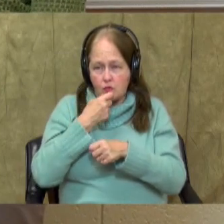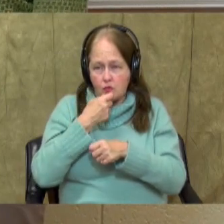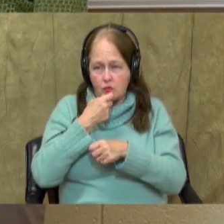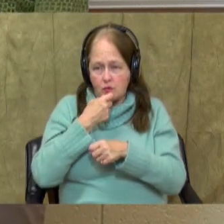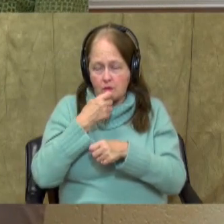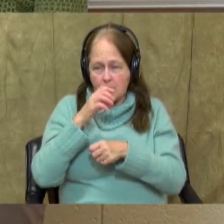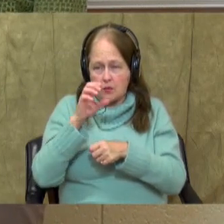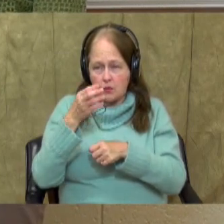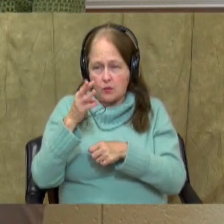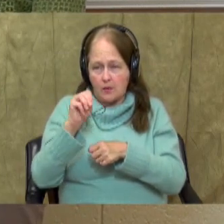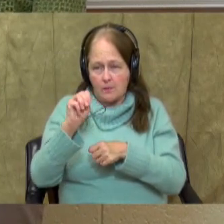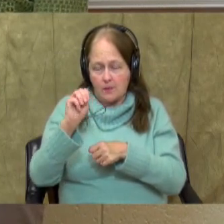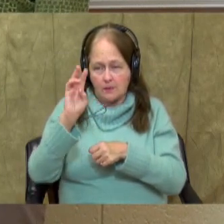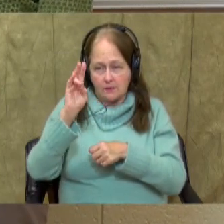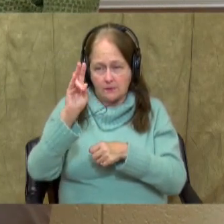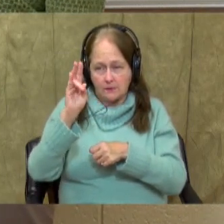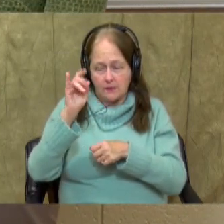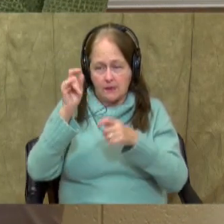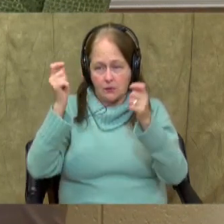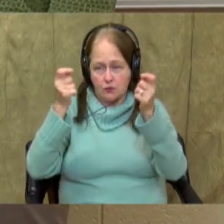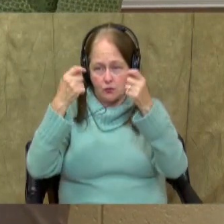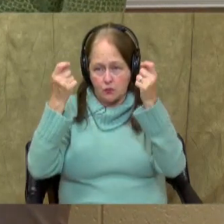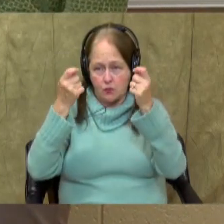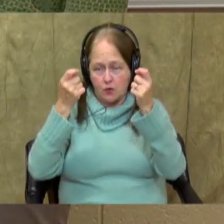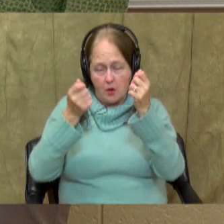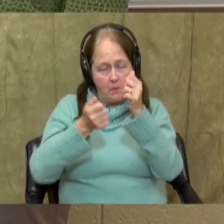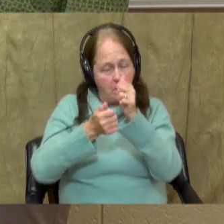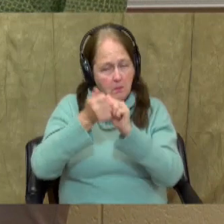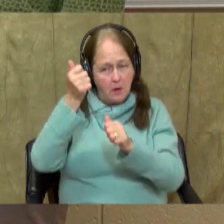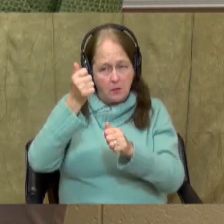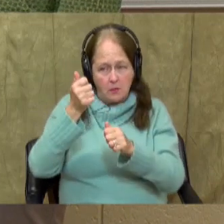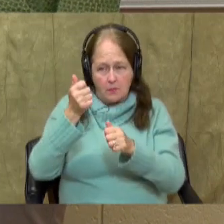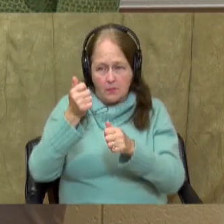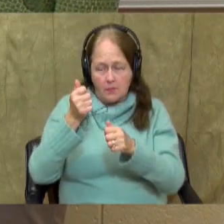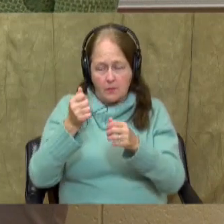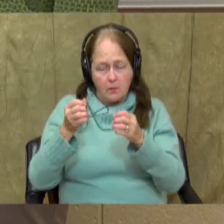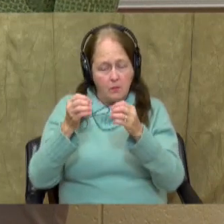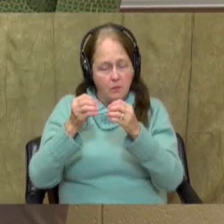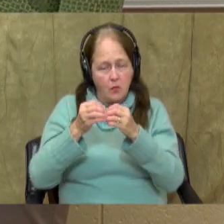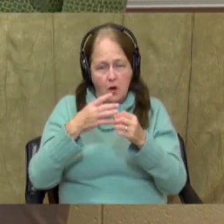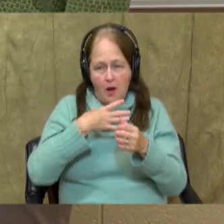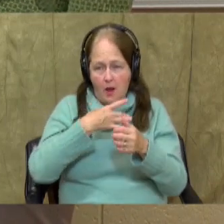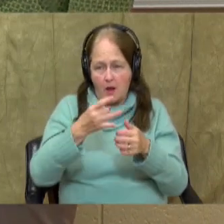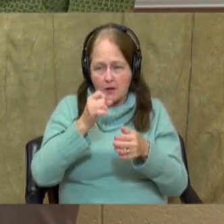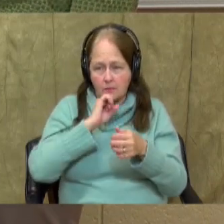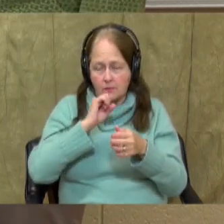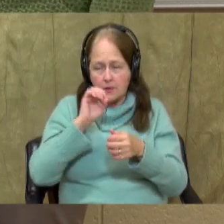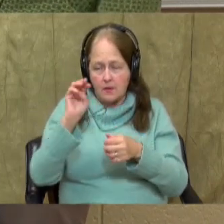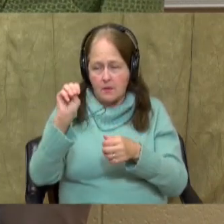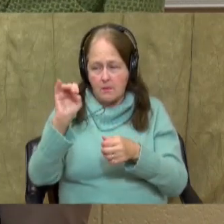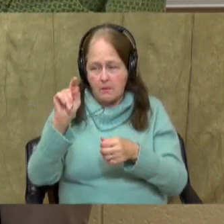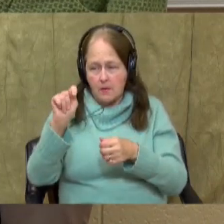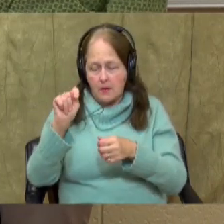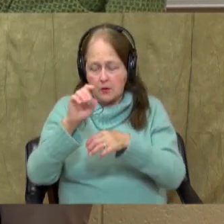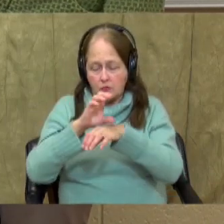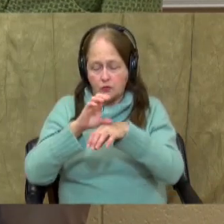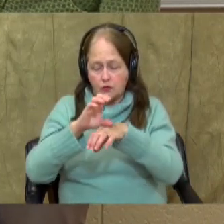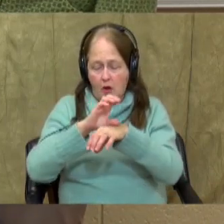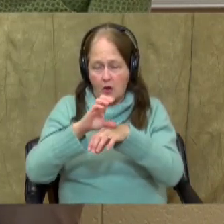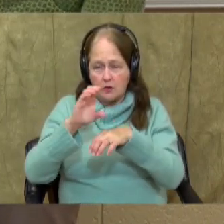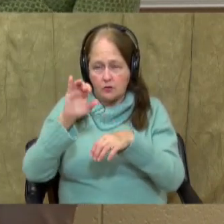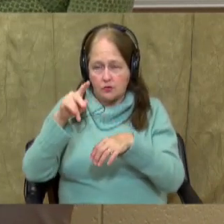is 17. It won. It has the most liked ice cream. And then mint chocolate chip was